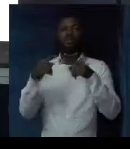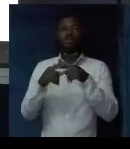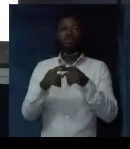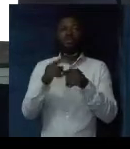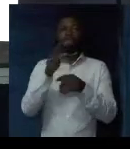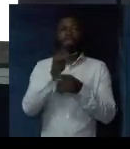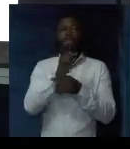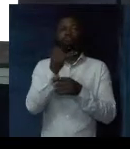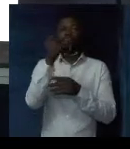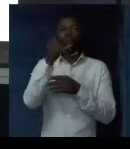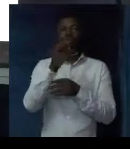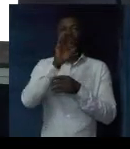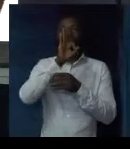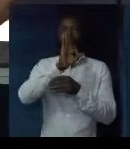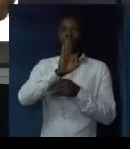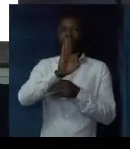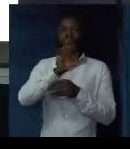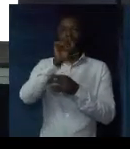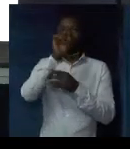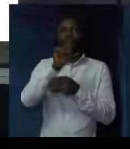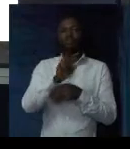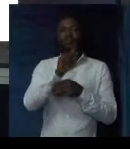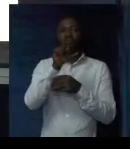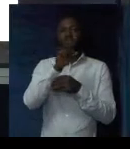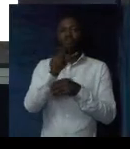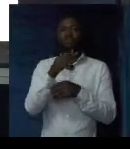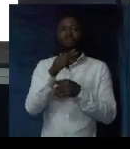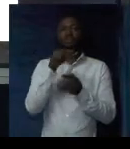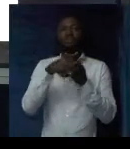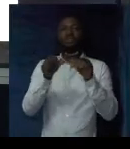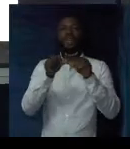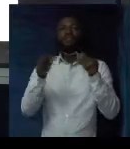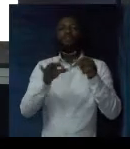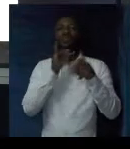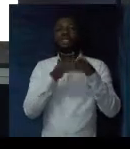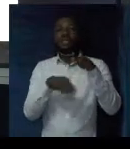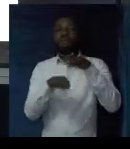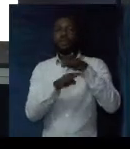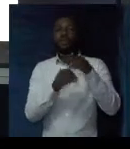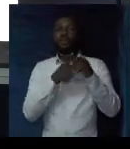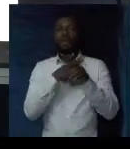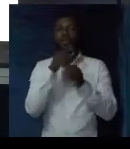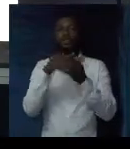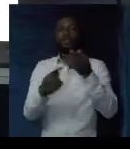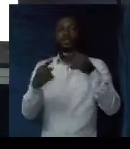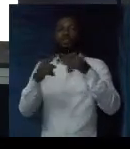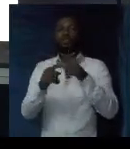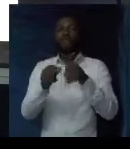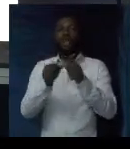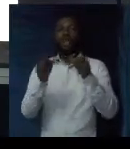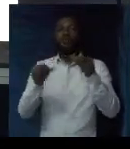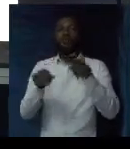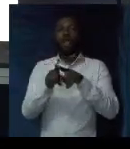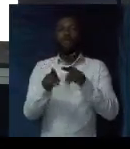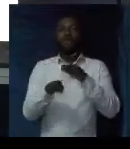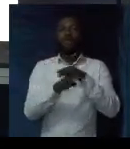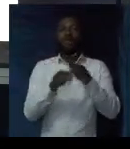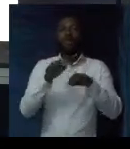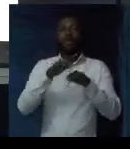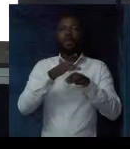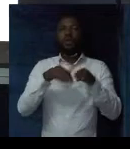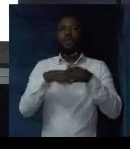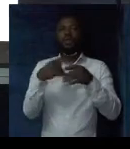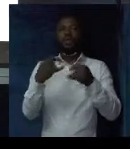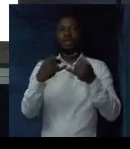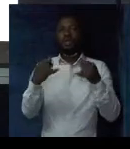F. So obviously this is the F. Now if this angle is below the line, the corresponding angle will also be below the other line.